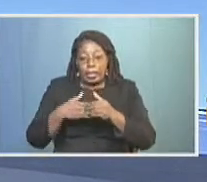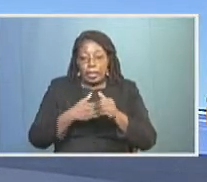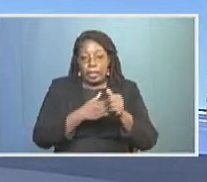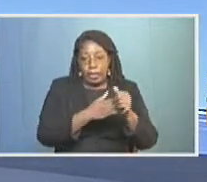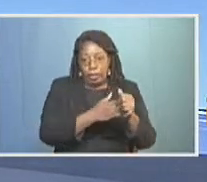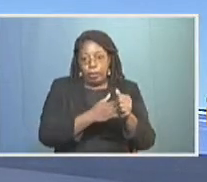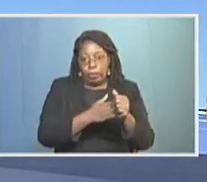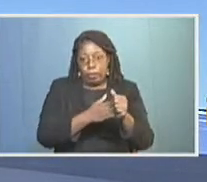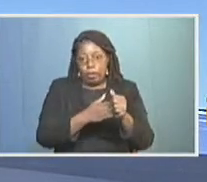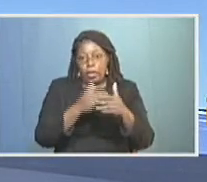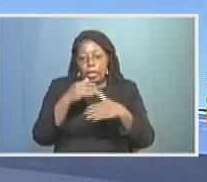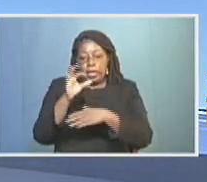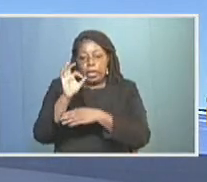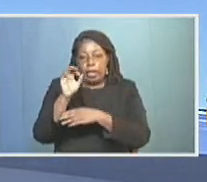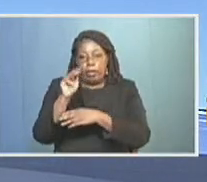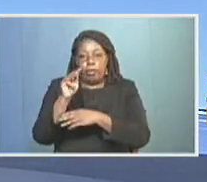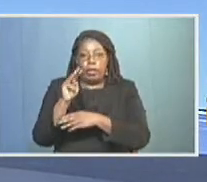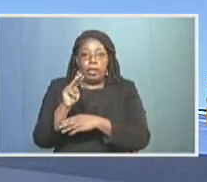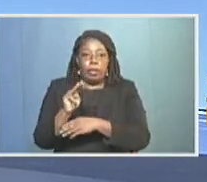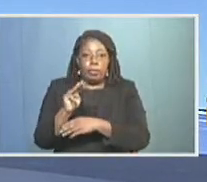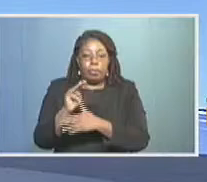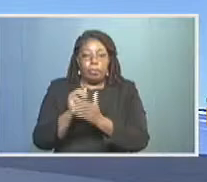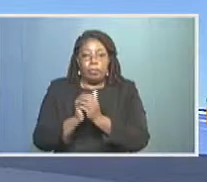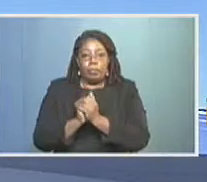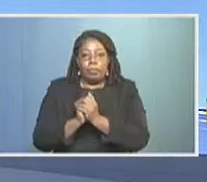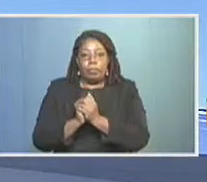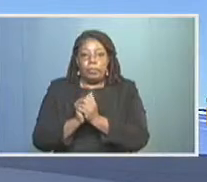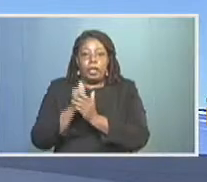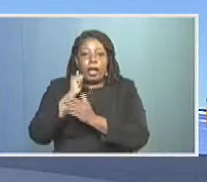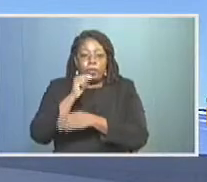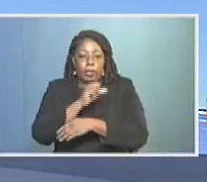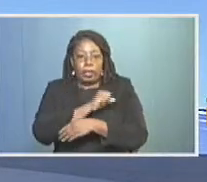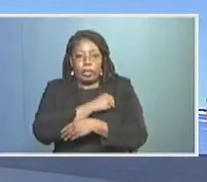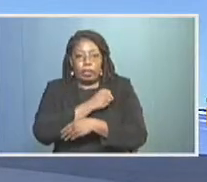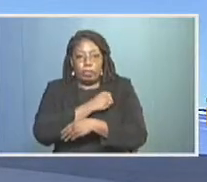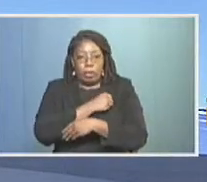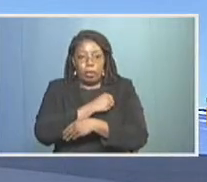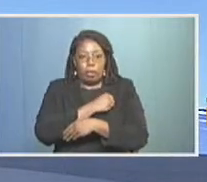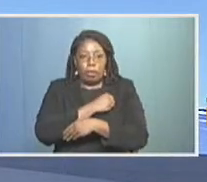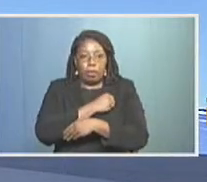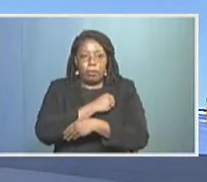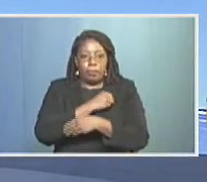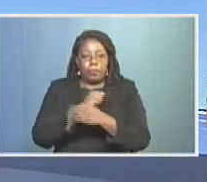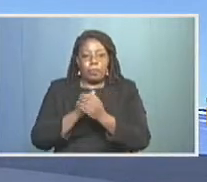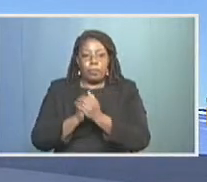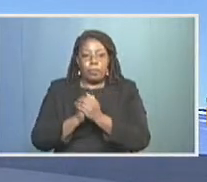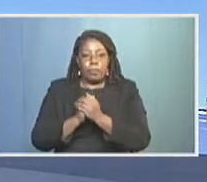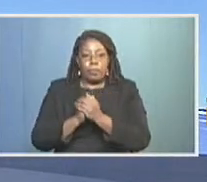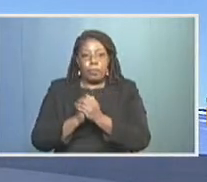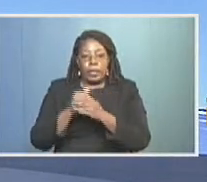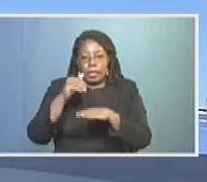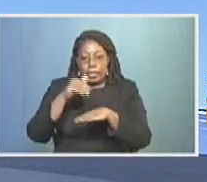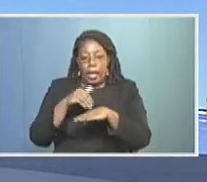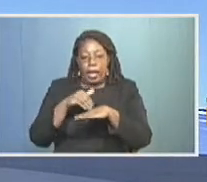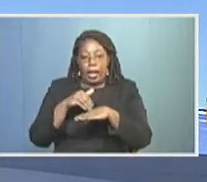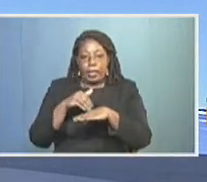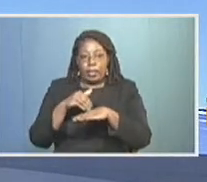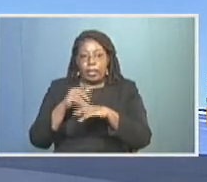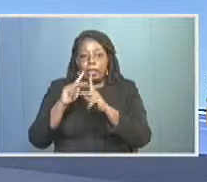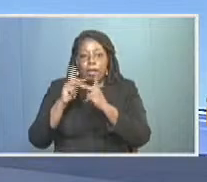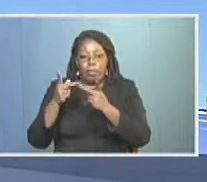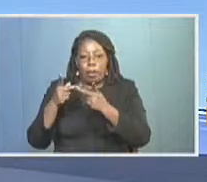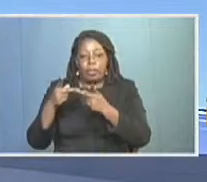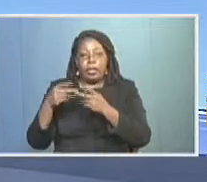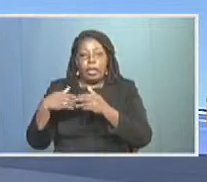race within the Free National Movement. Our Antoinette Smith was at the party's Mackey Street headquarters when